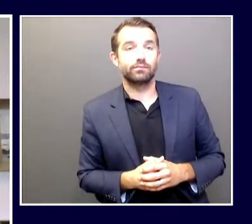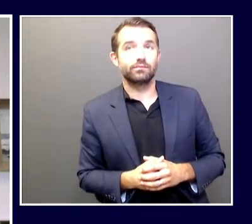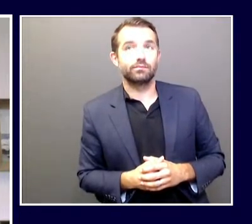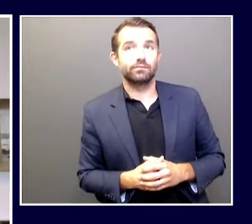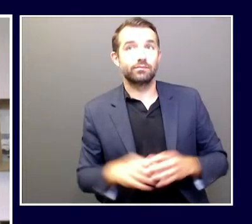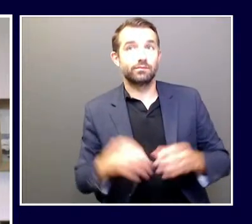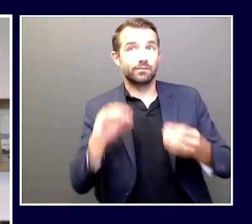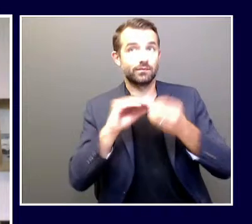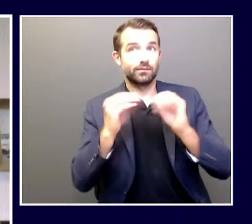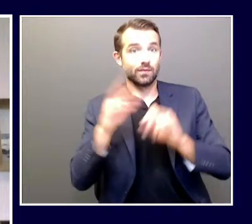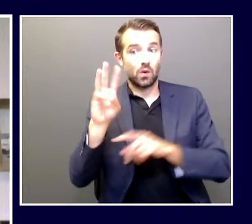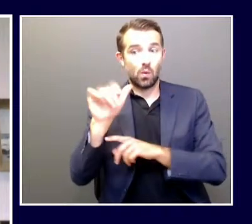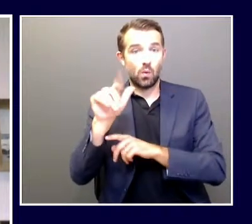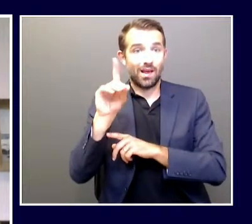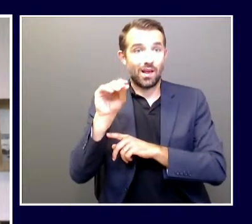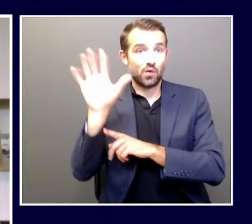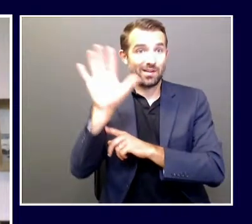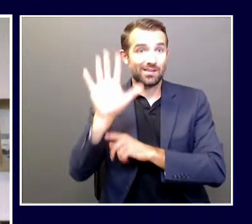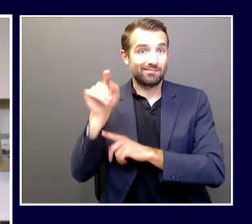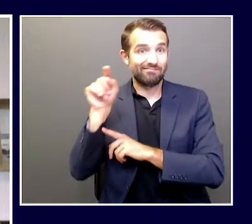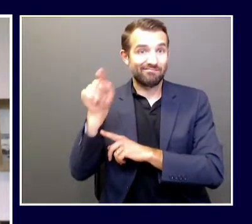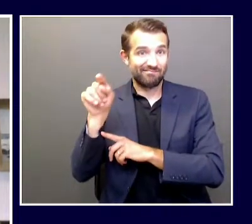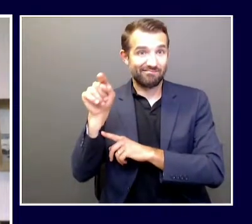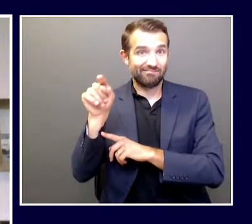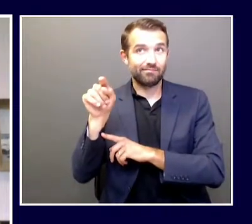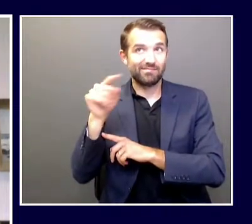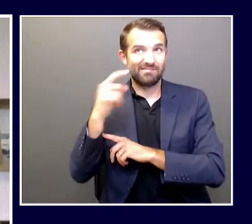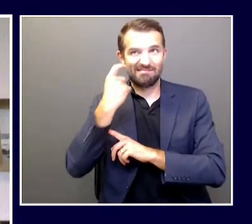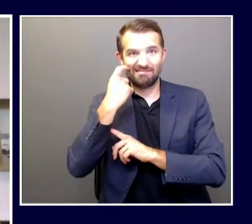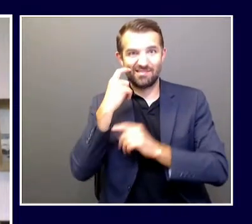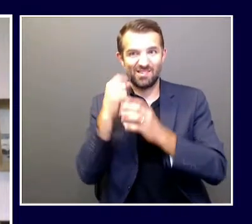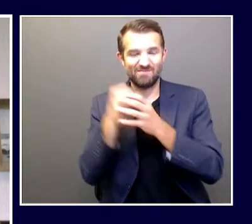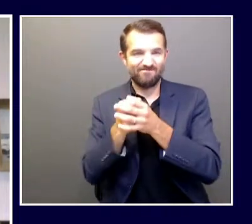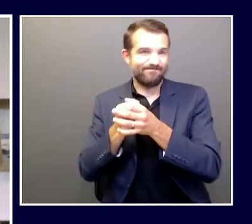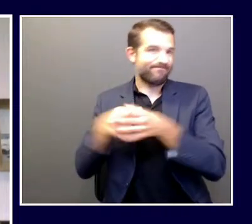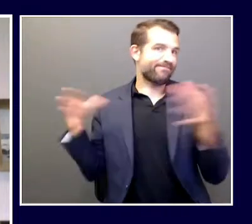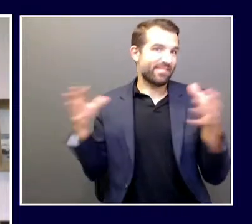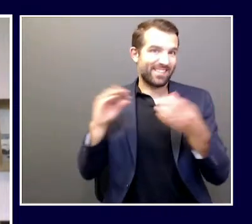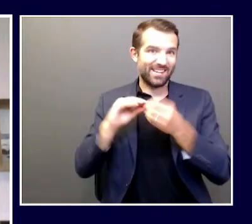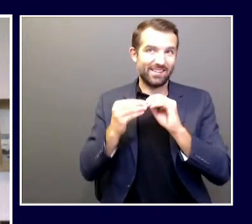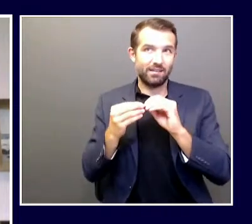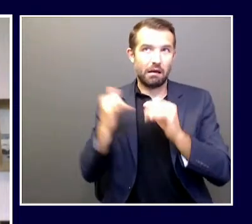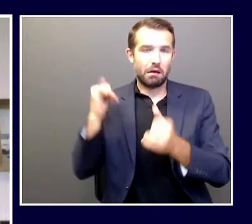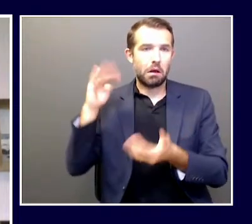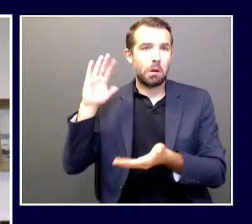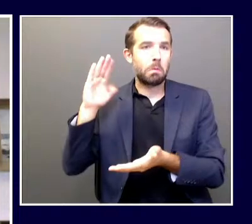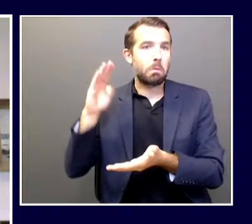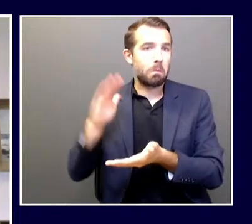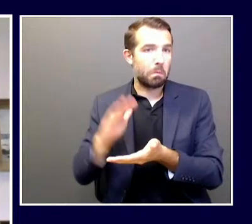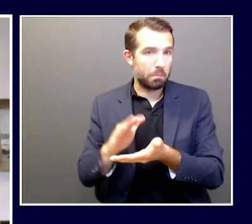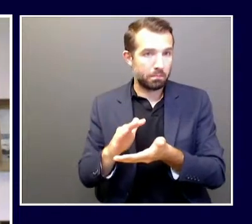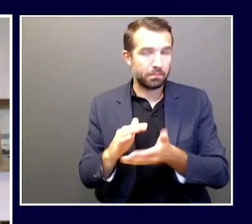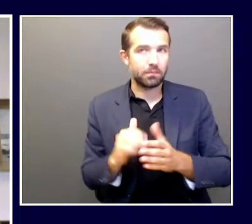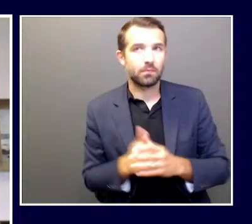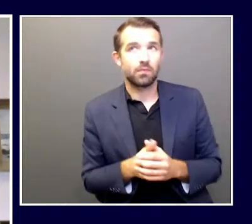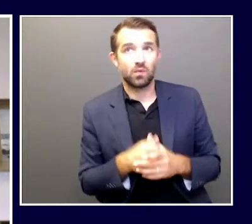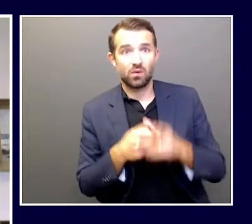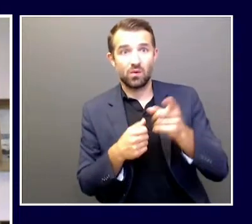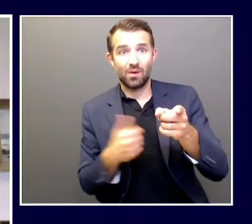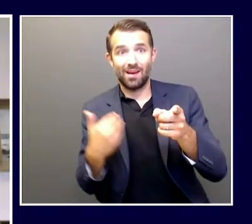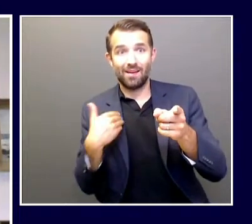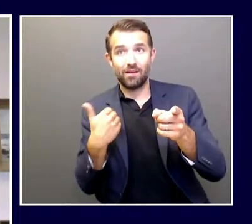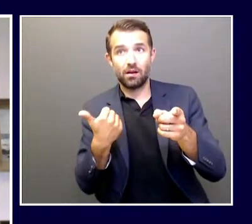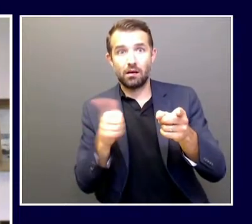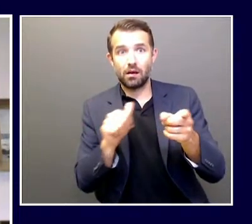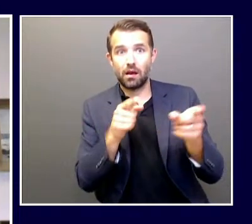a big spike and at least 3 outbreaks. I just wanted to see if there were any updates on outbreaks in Waldo County. Are they all closed